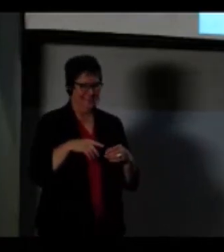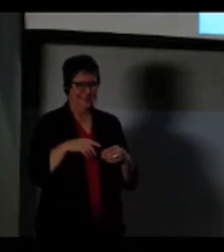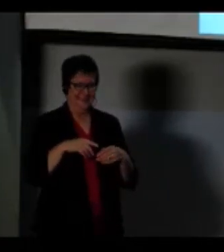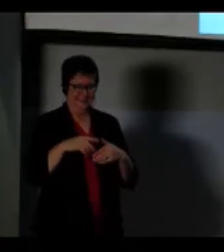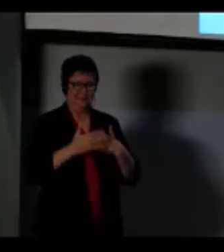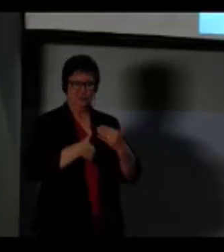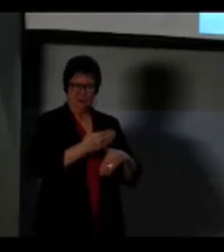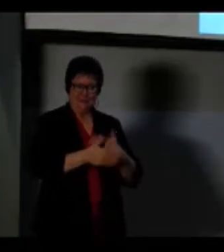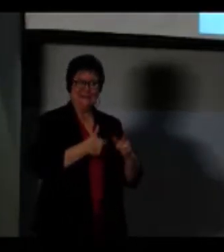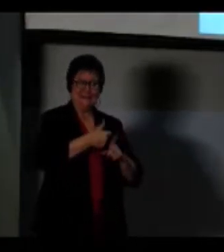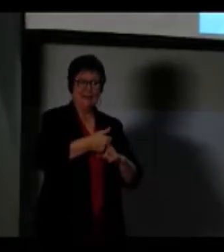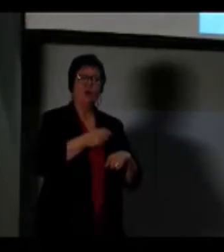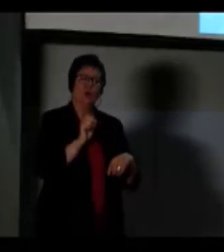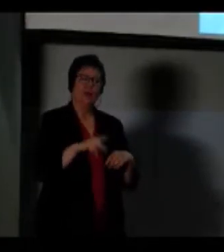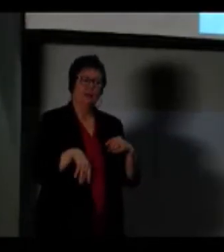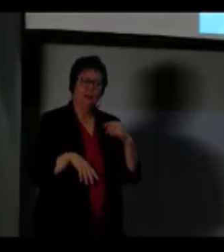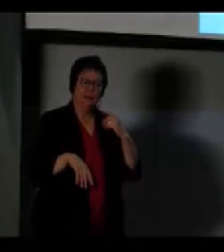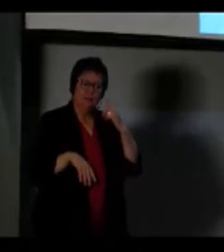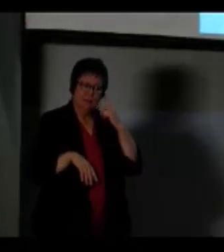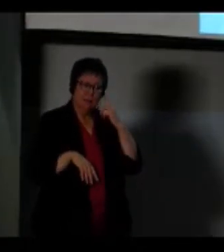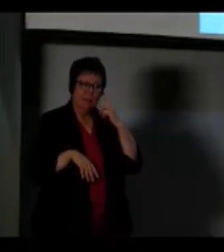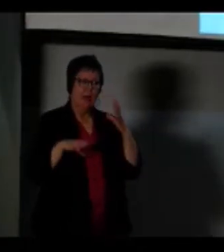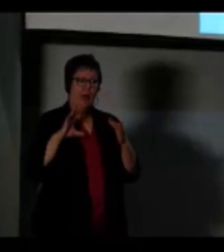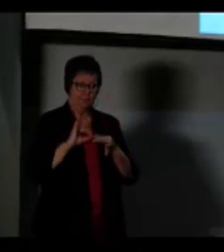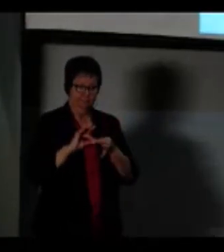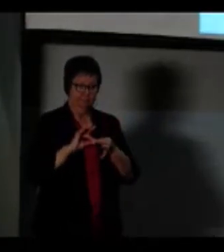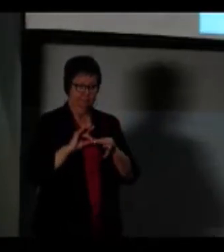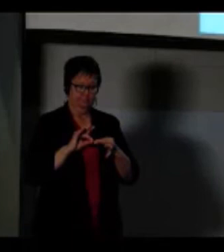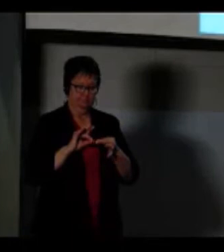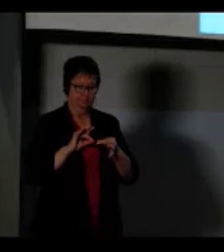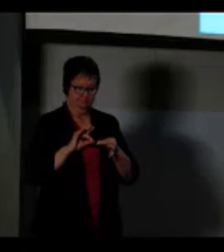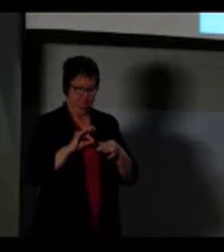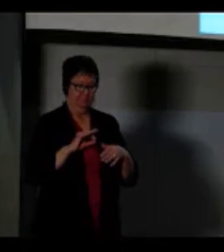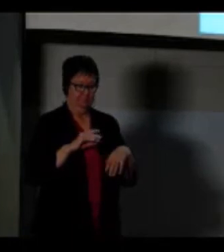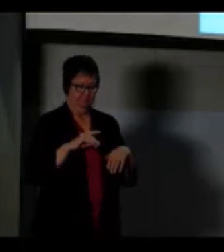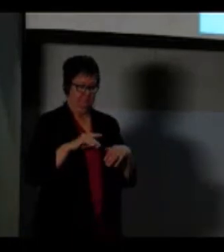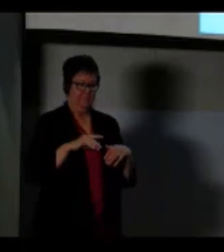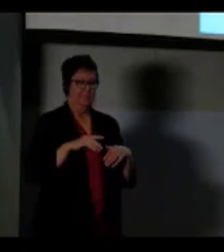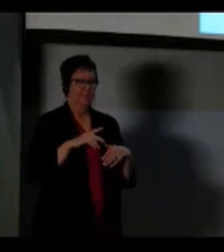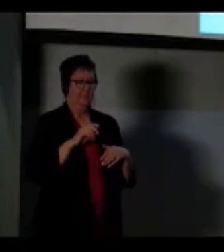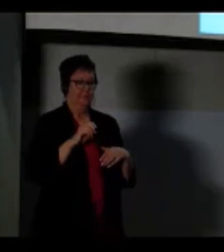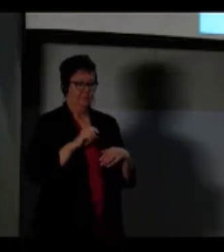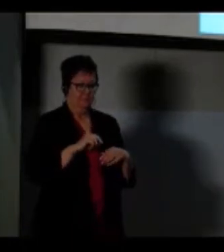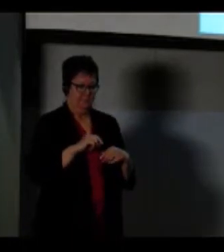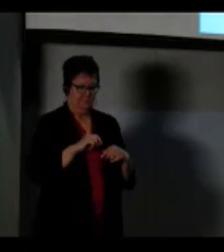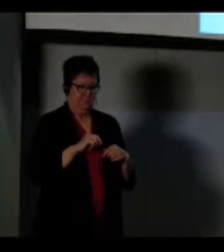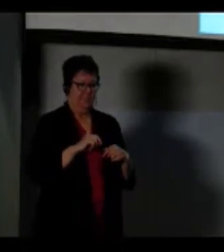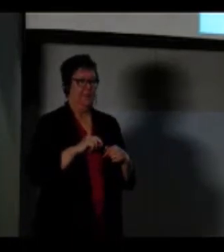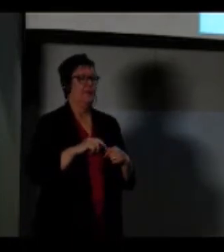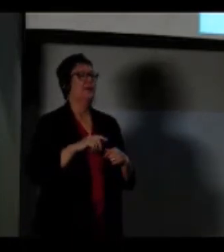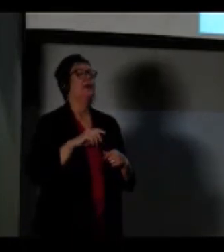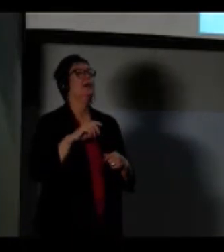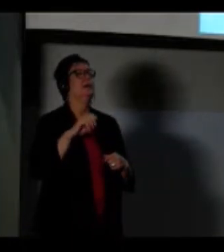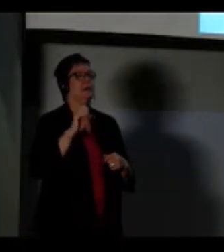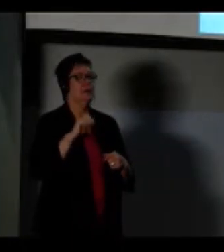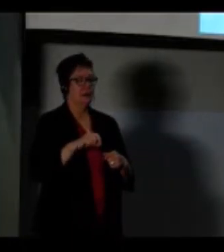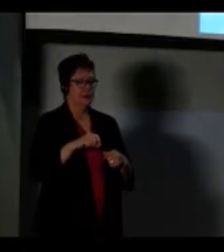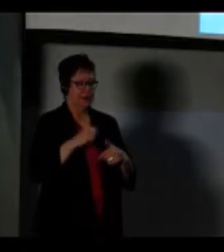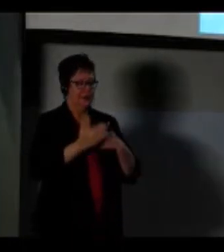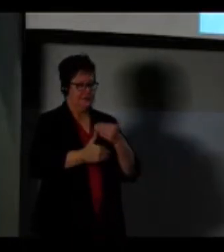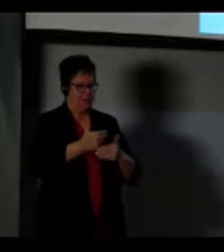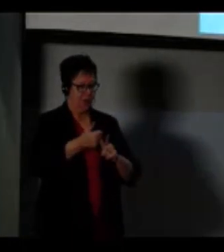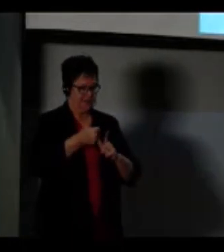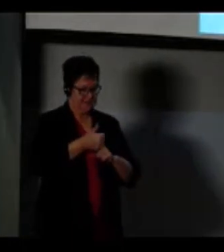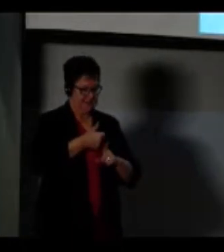the mapped model of how we put our project together. It's important to point out that other disciplines